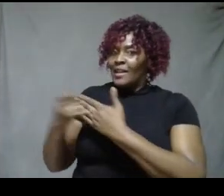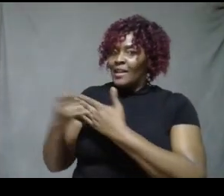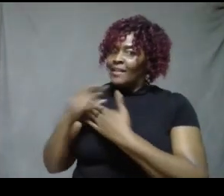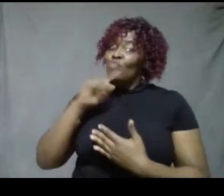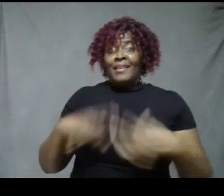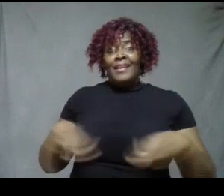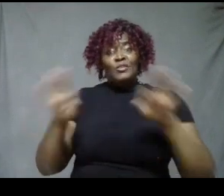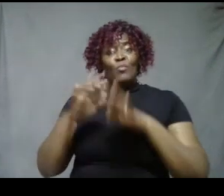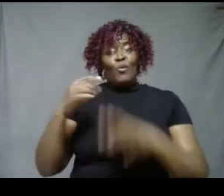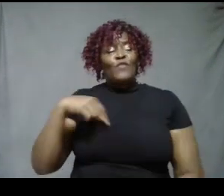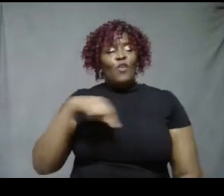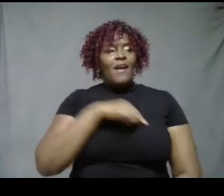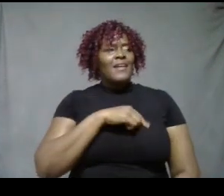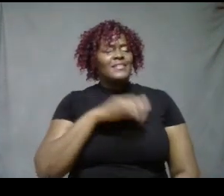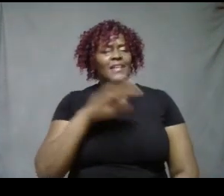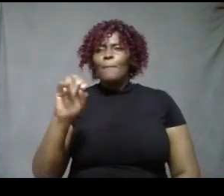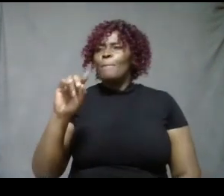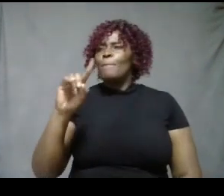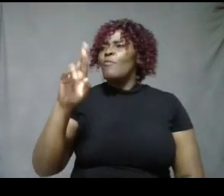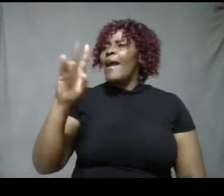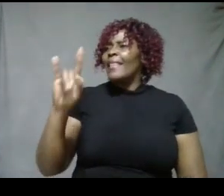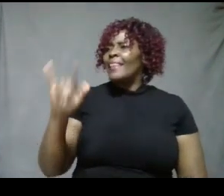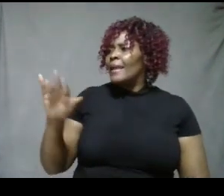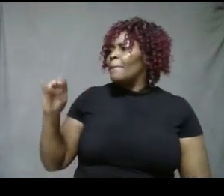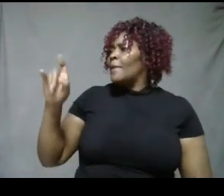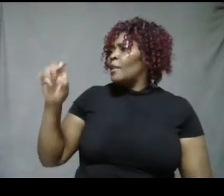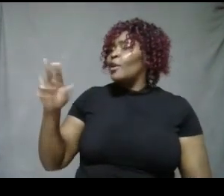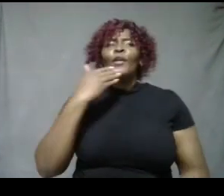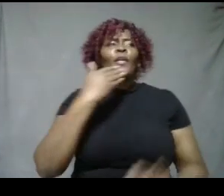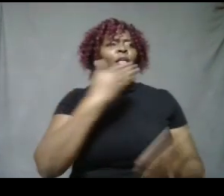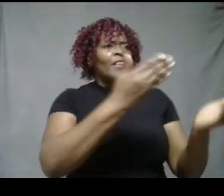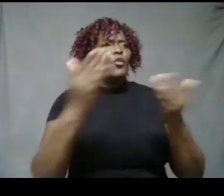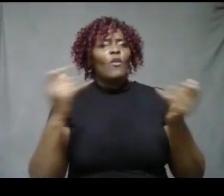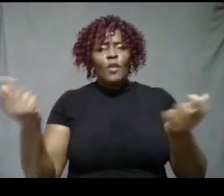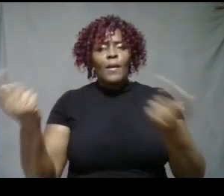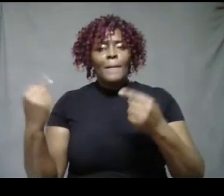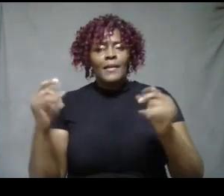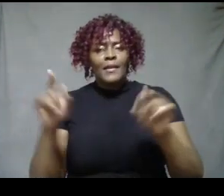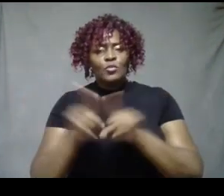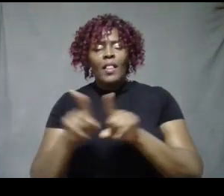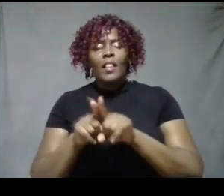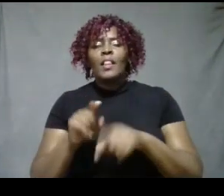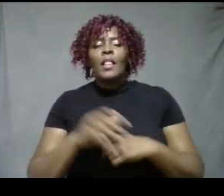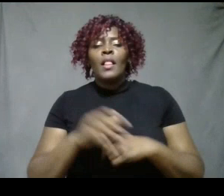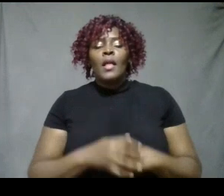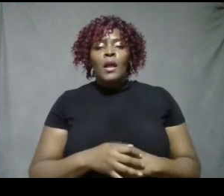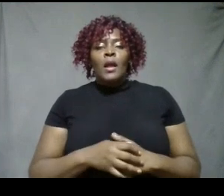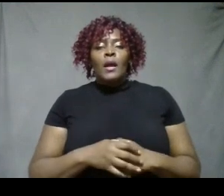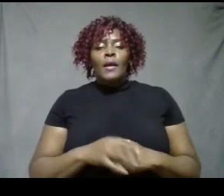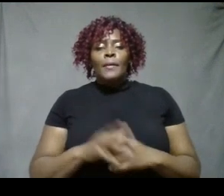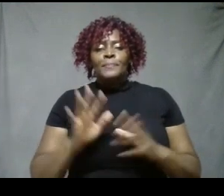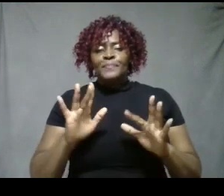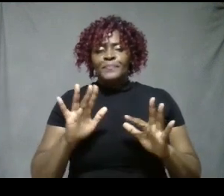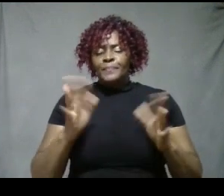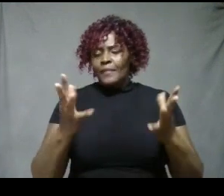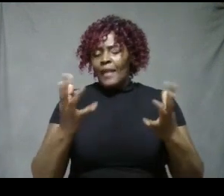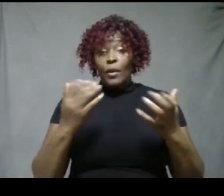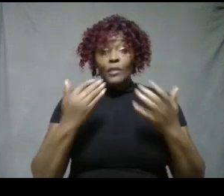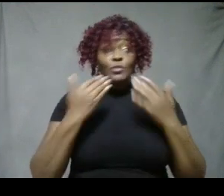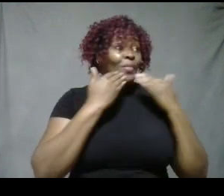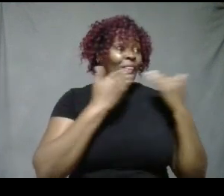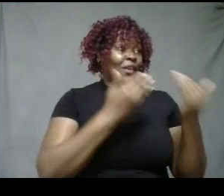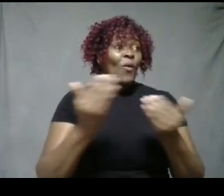Miller, and thank you all for coming as well. wanted to thank you